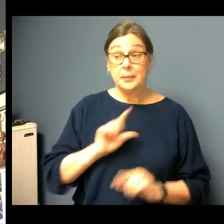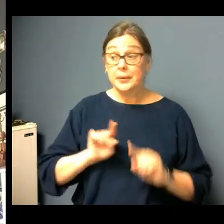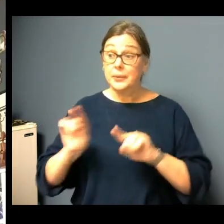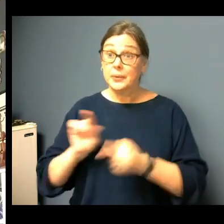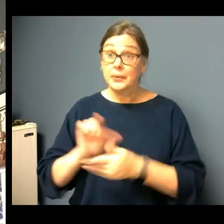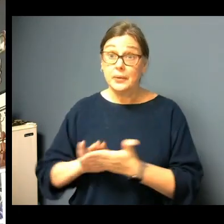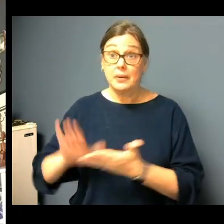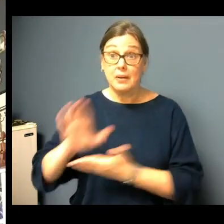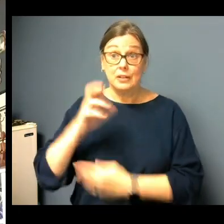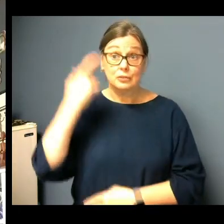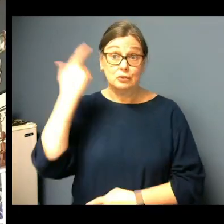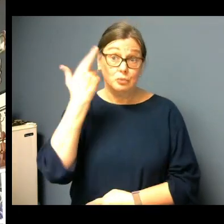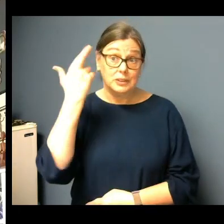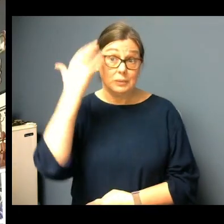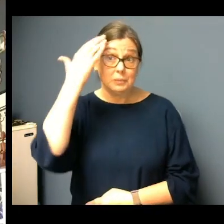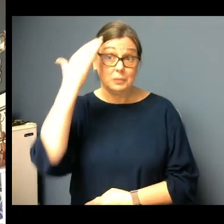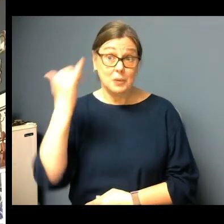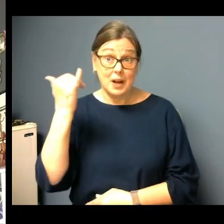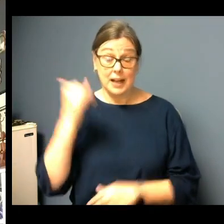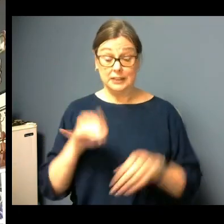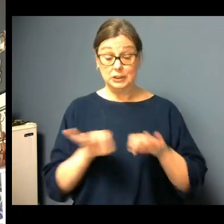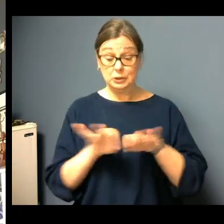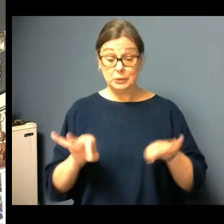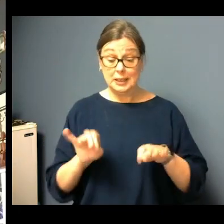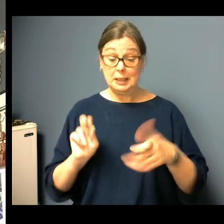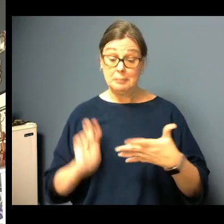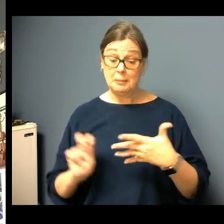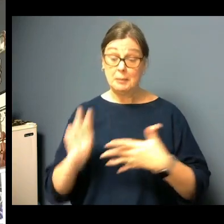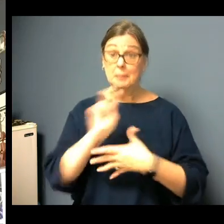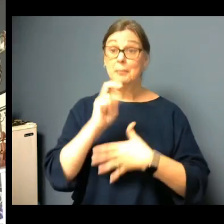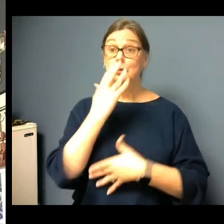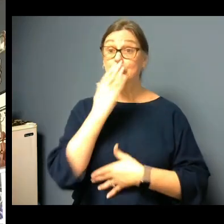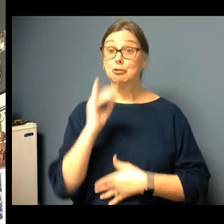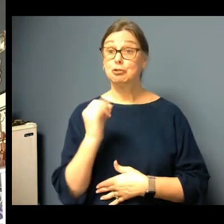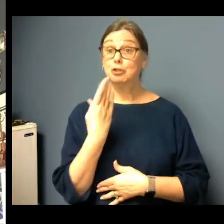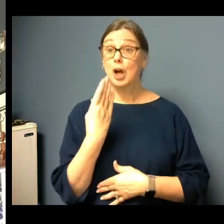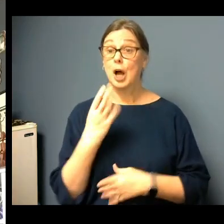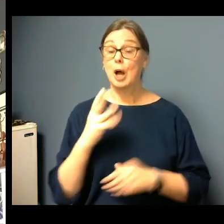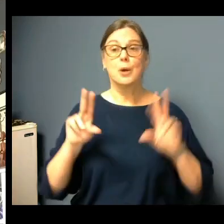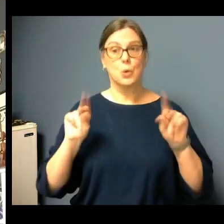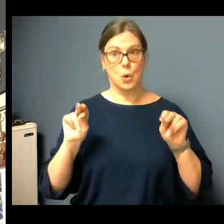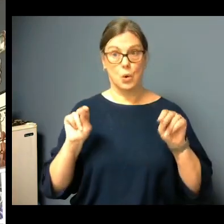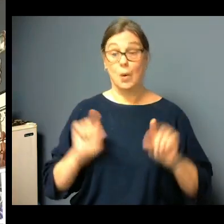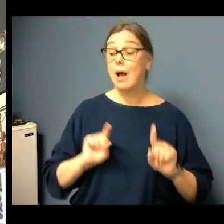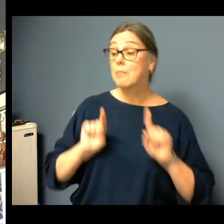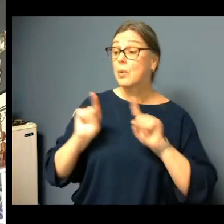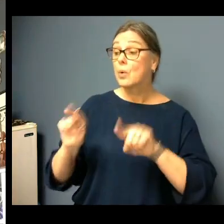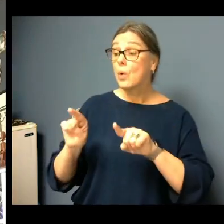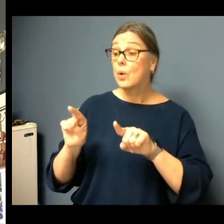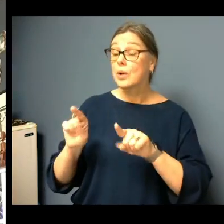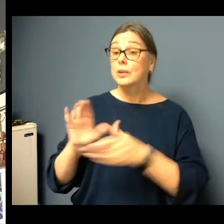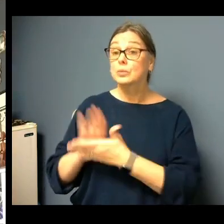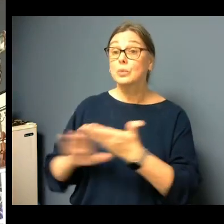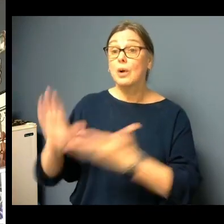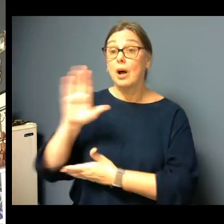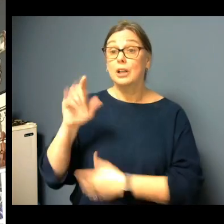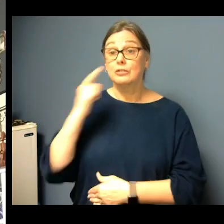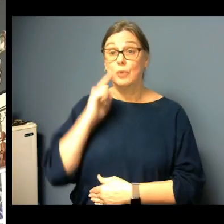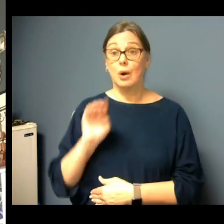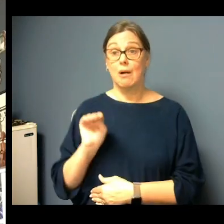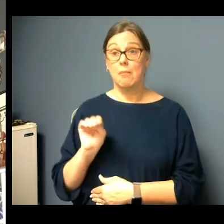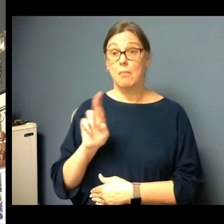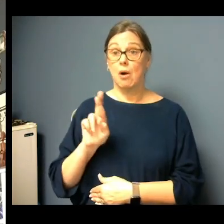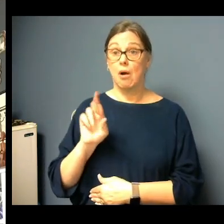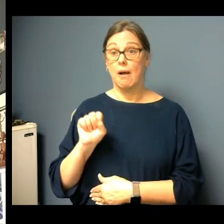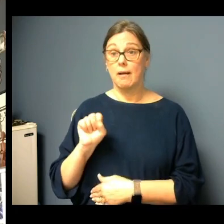was going to college to get an MRS degree, to become a Mrs. She was going to college to find a husband. So that's where